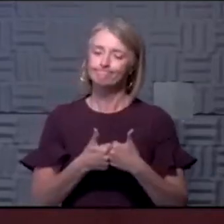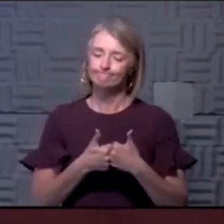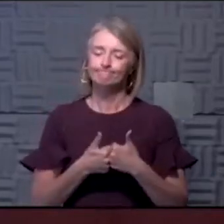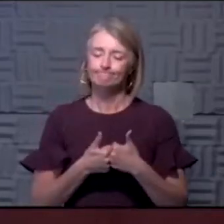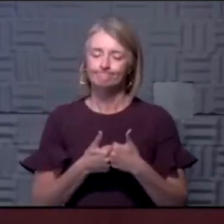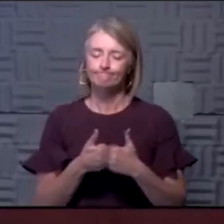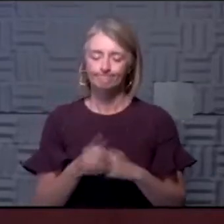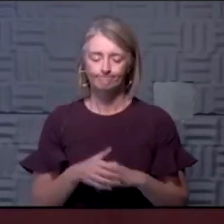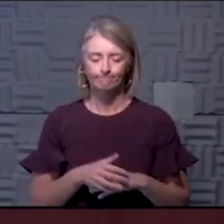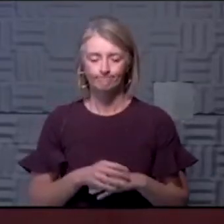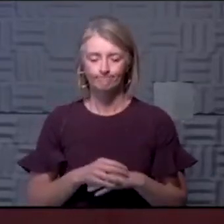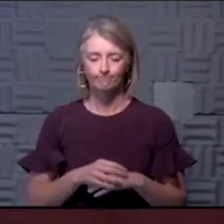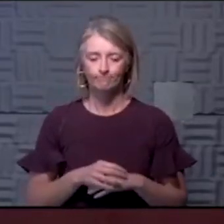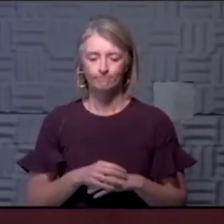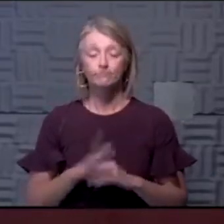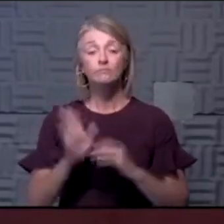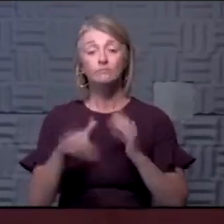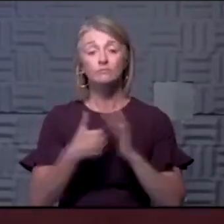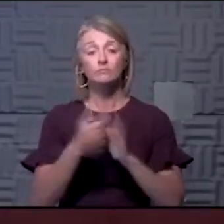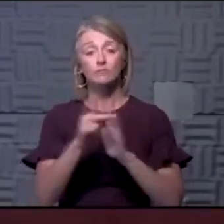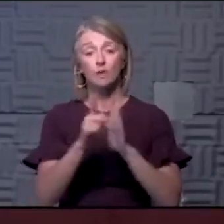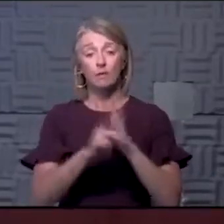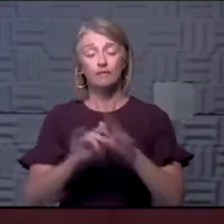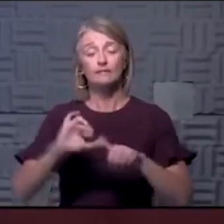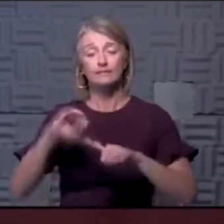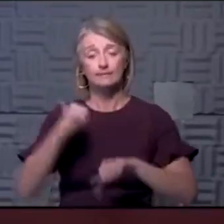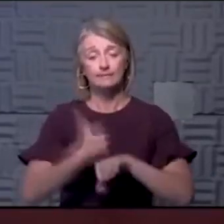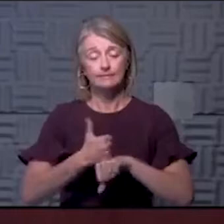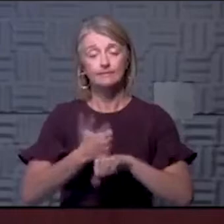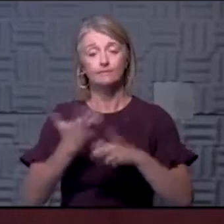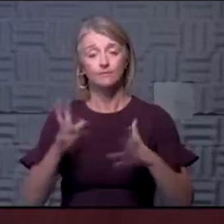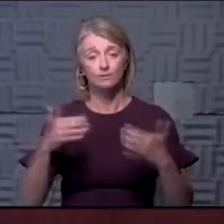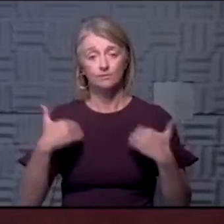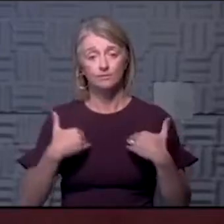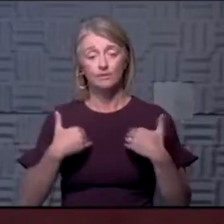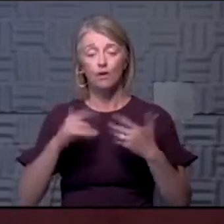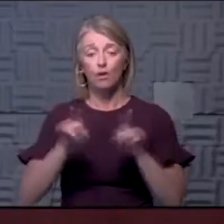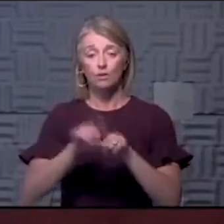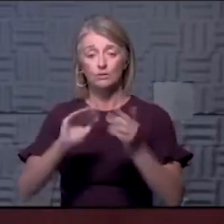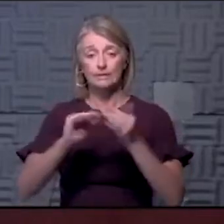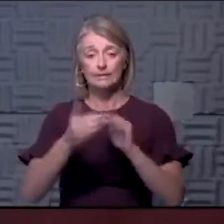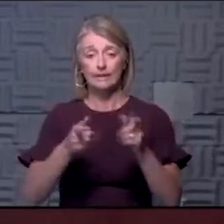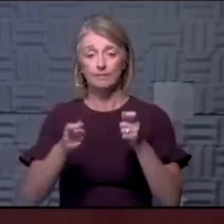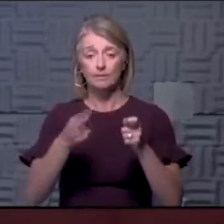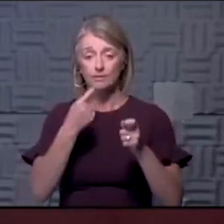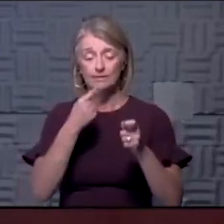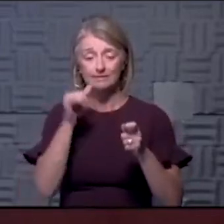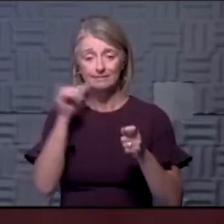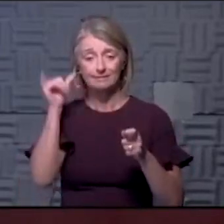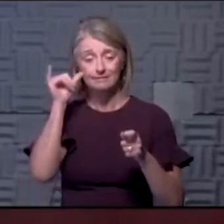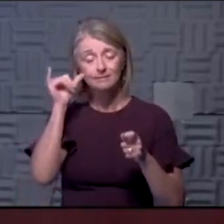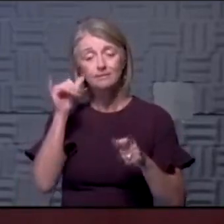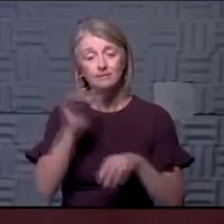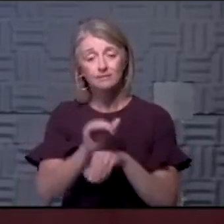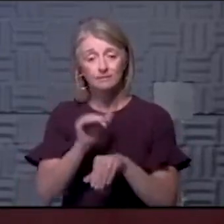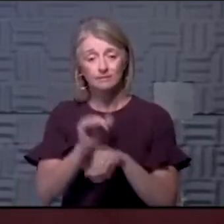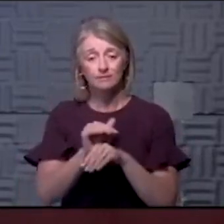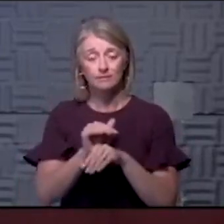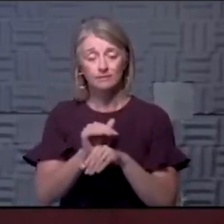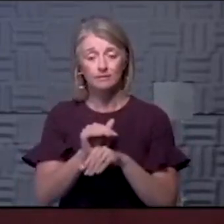We have all our policies and everything in place, and as I think even the city manager said last night, we sort of built everything